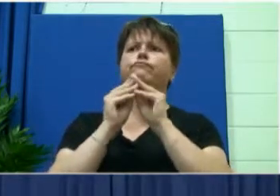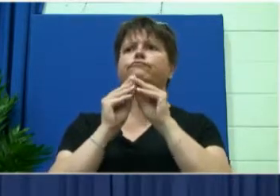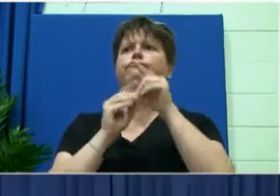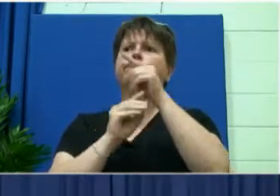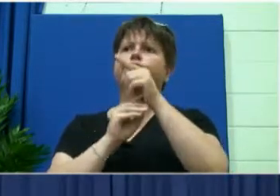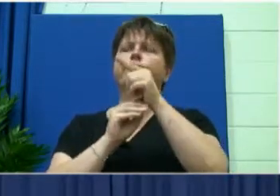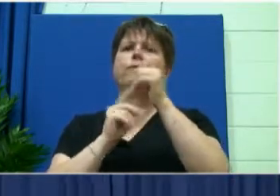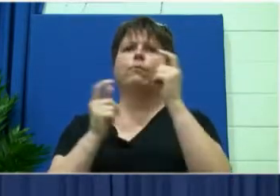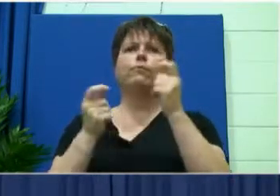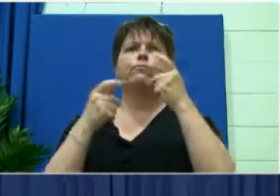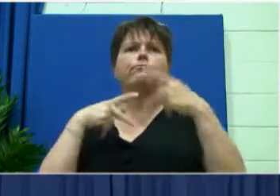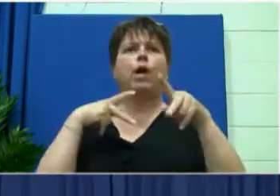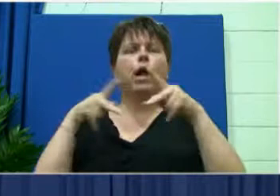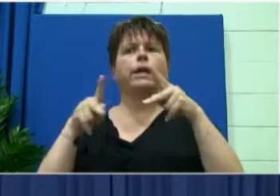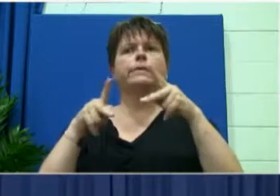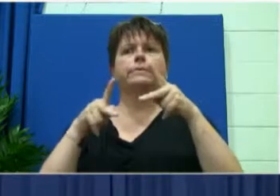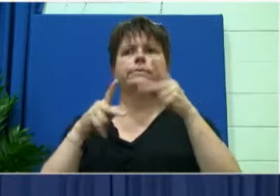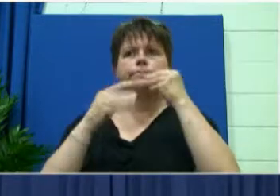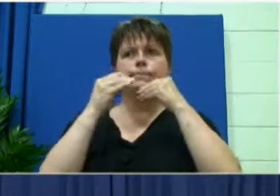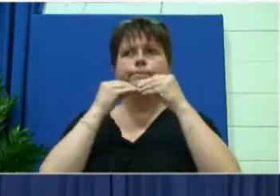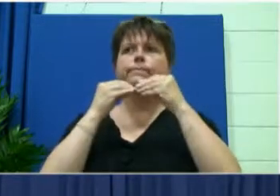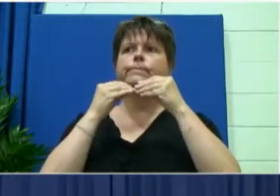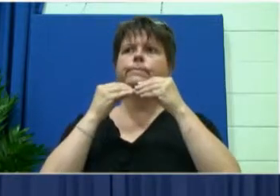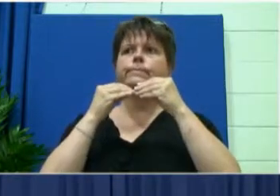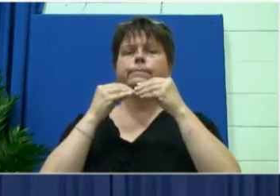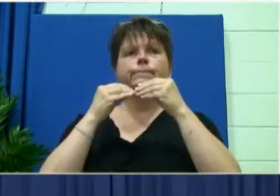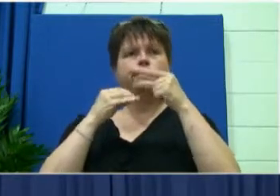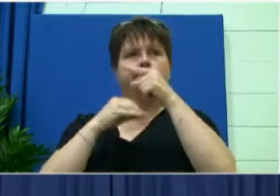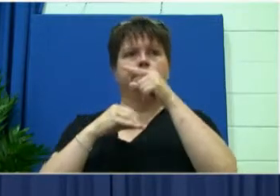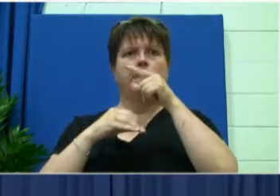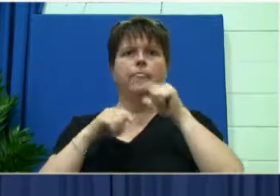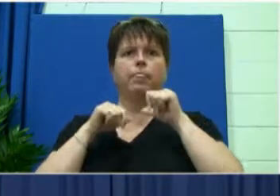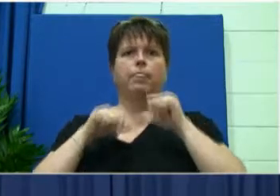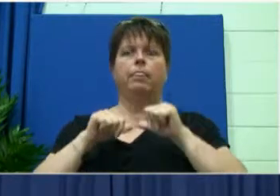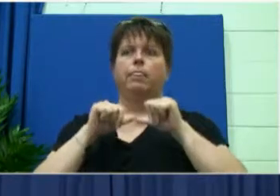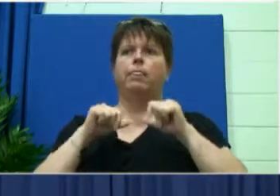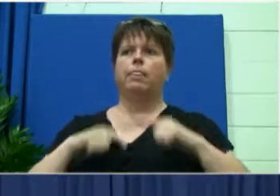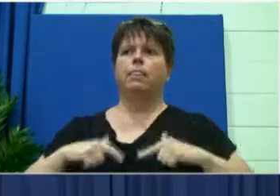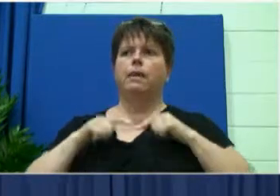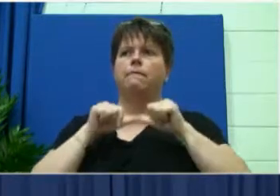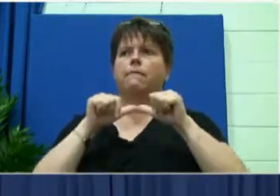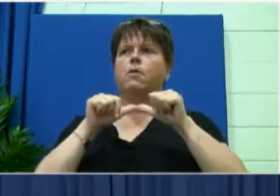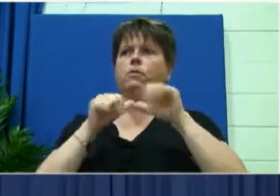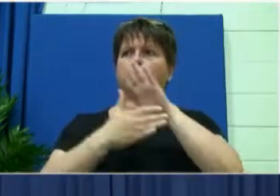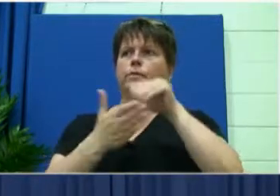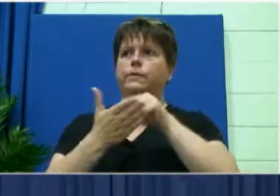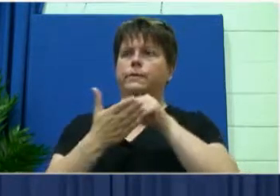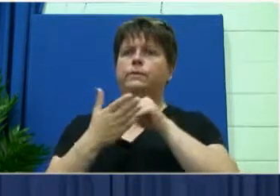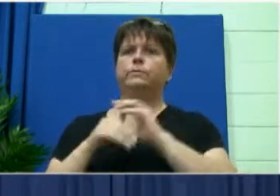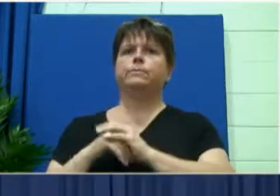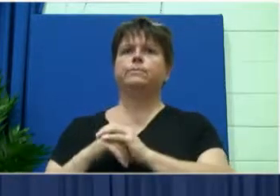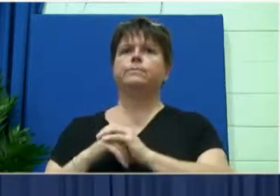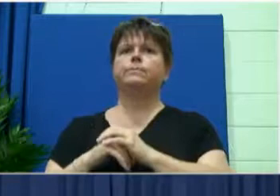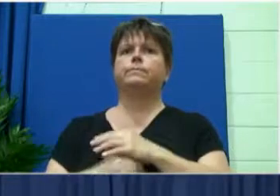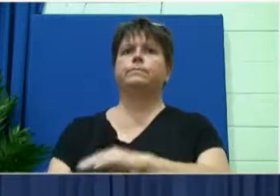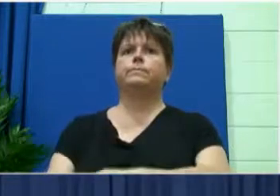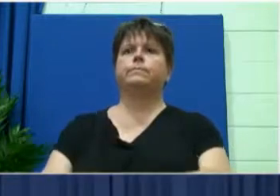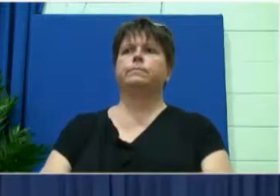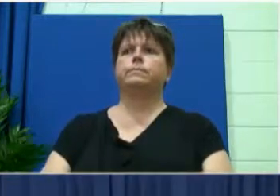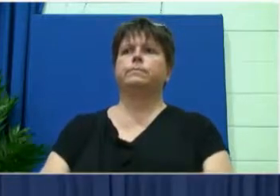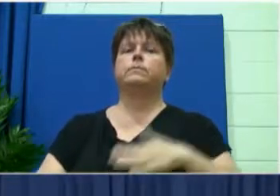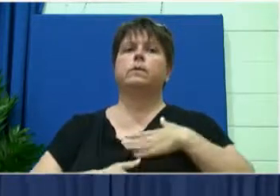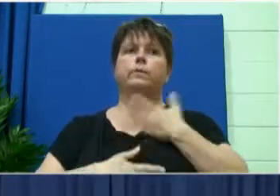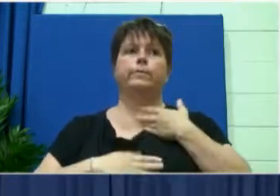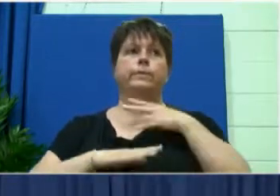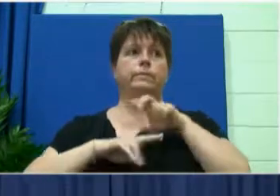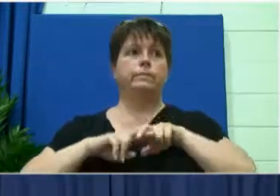for a reception. And please remain seated until all the graduates have exited the gymnasium. Ladies and